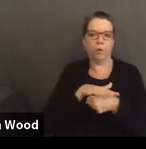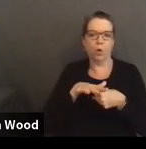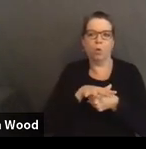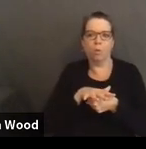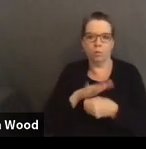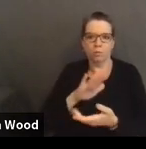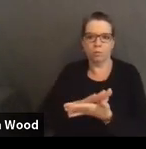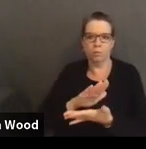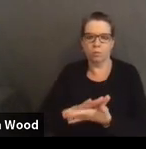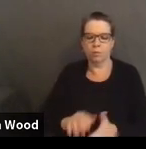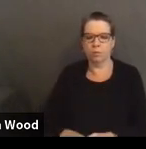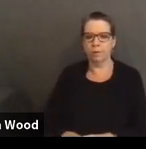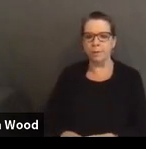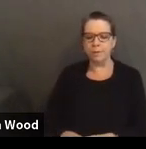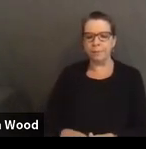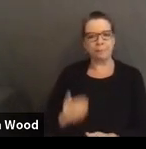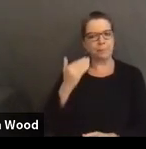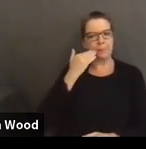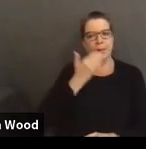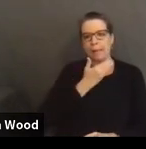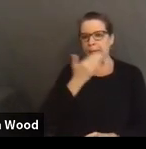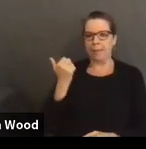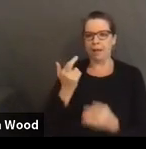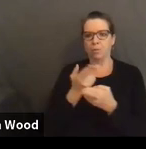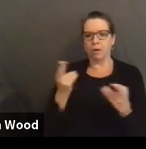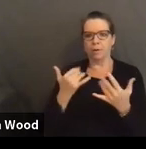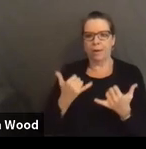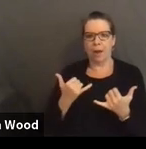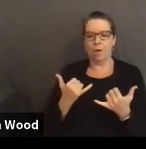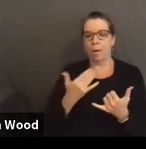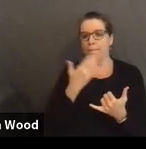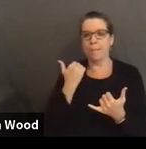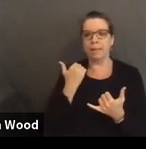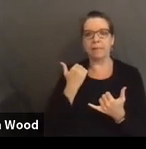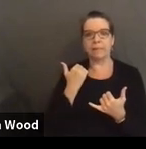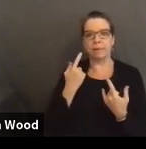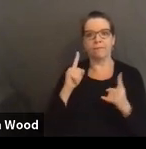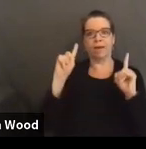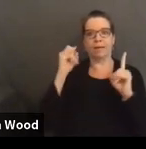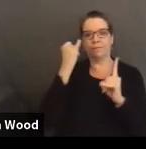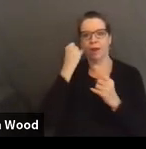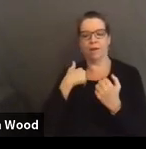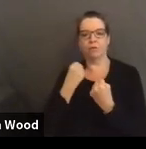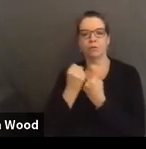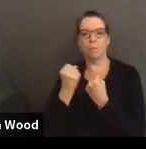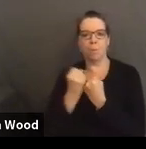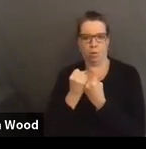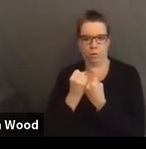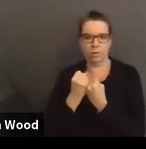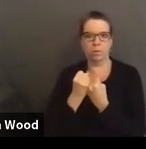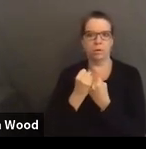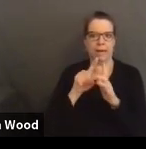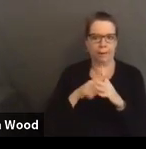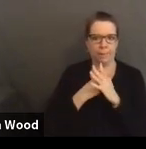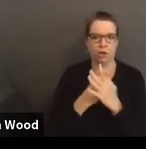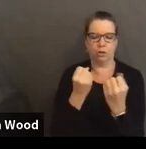context. And we know that the best resources are best used with supporting tools and implementation. So invest